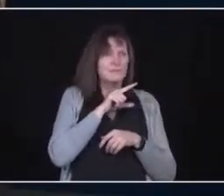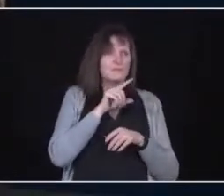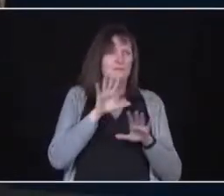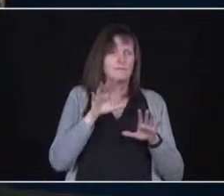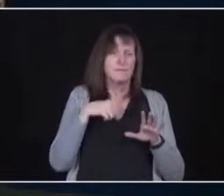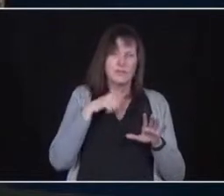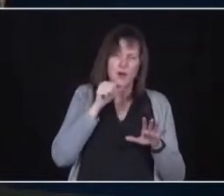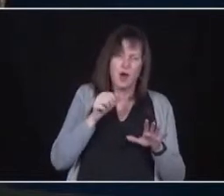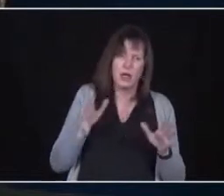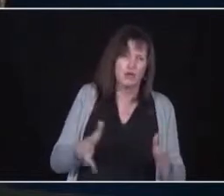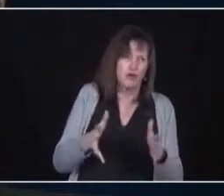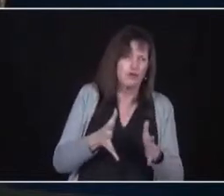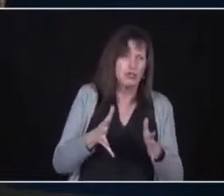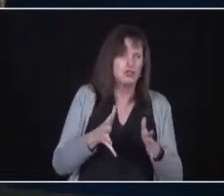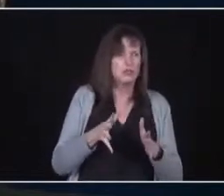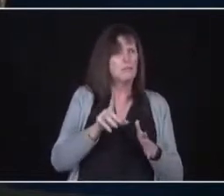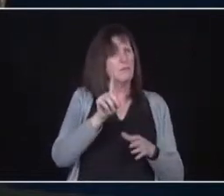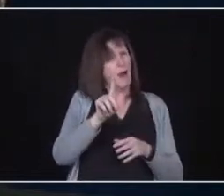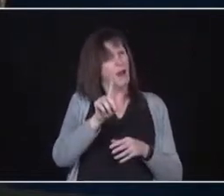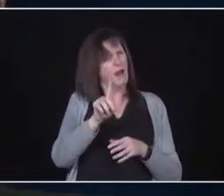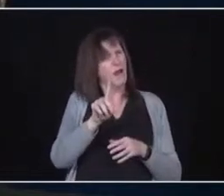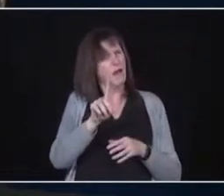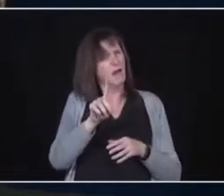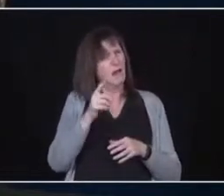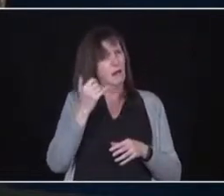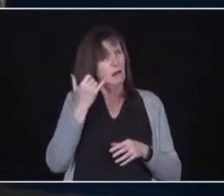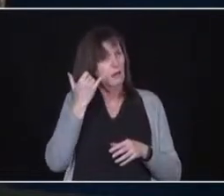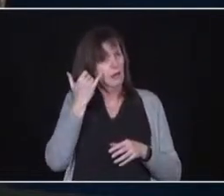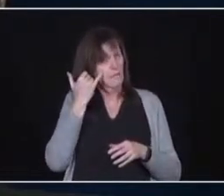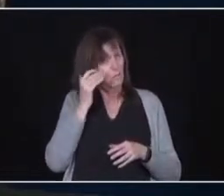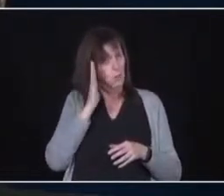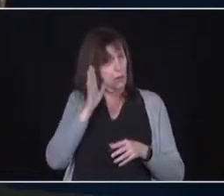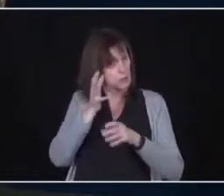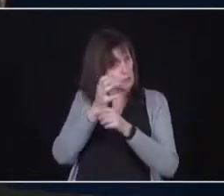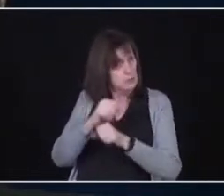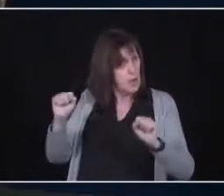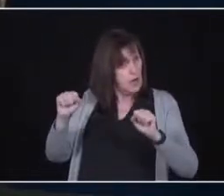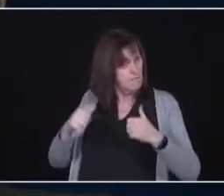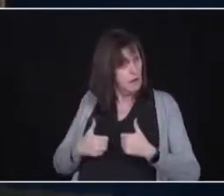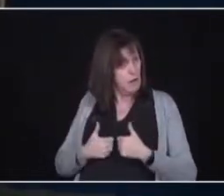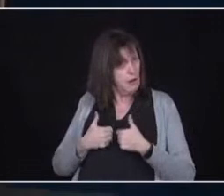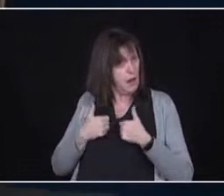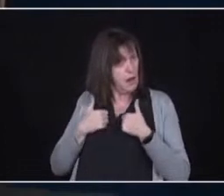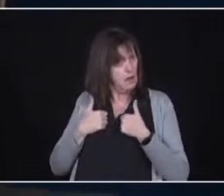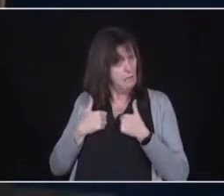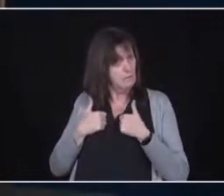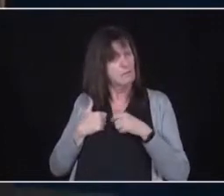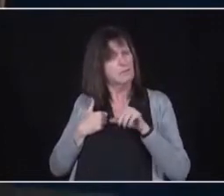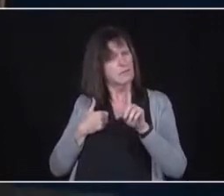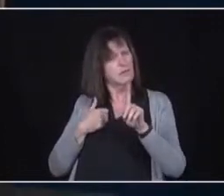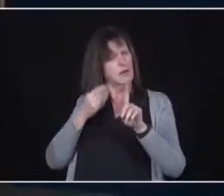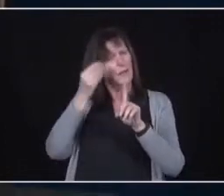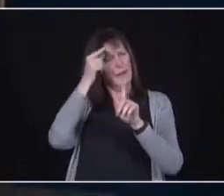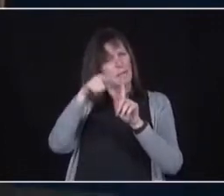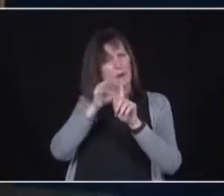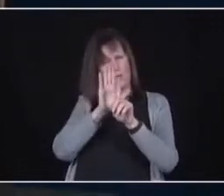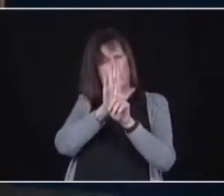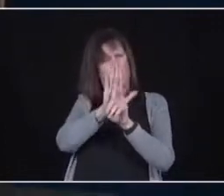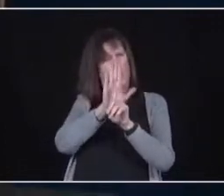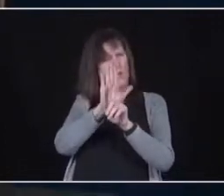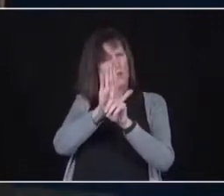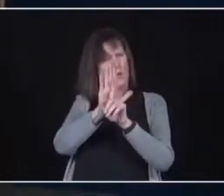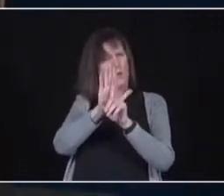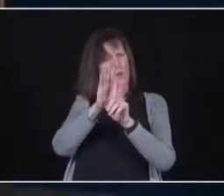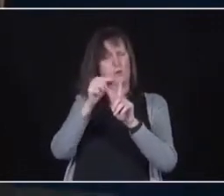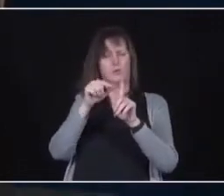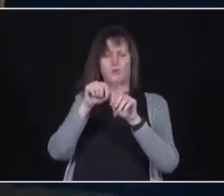but if it means saving lives, then I think we have to think about what your social responsibilities are as an